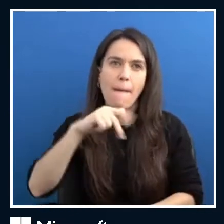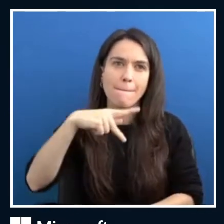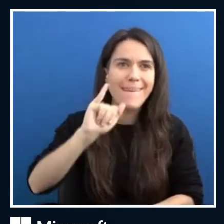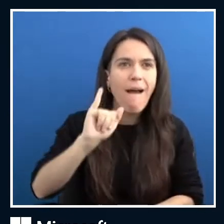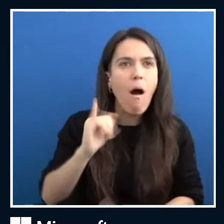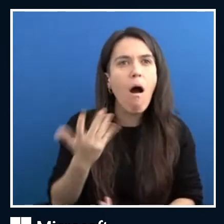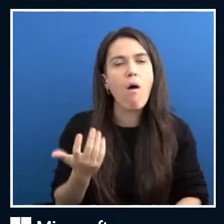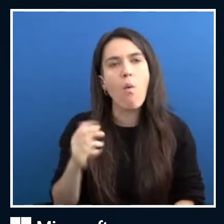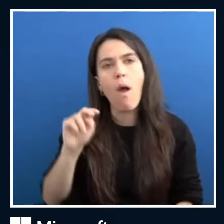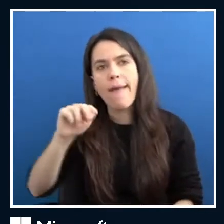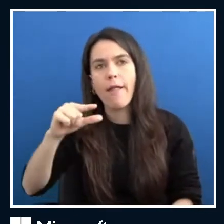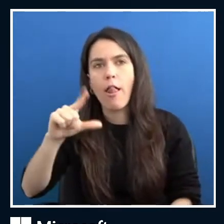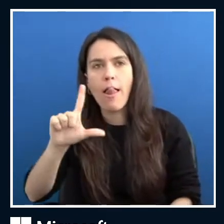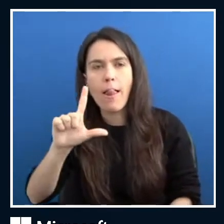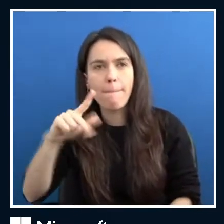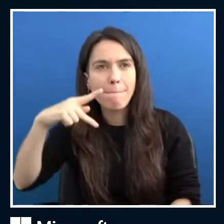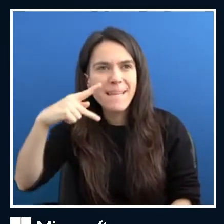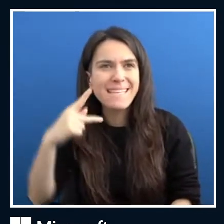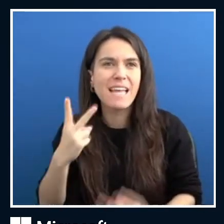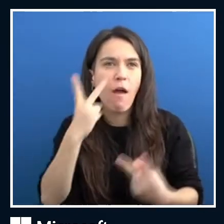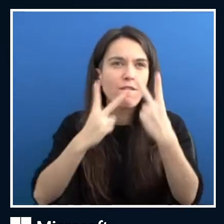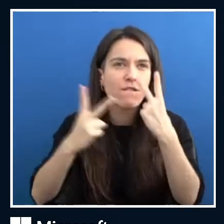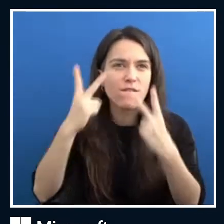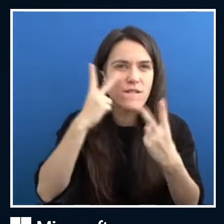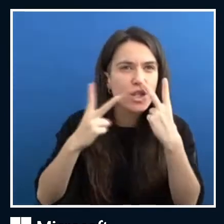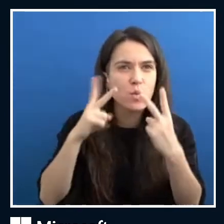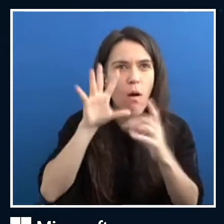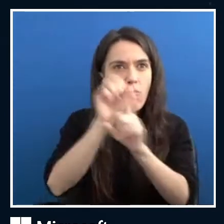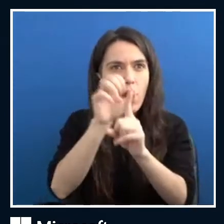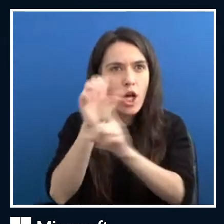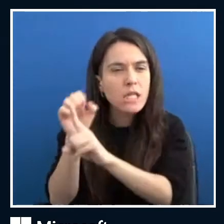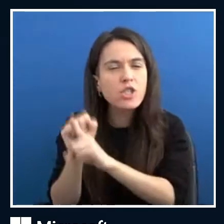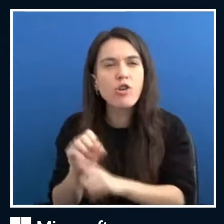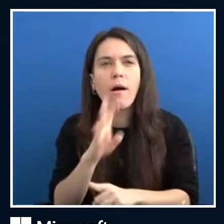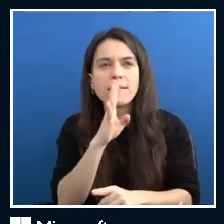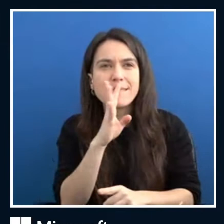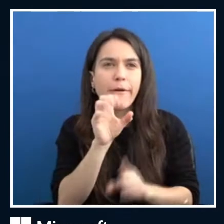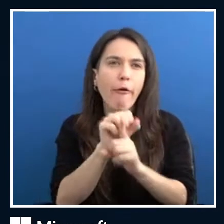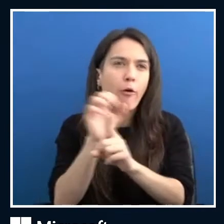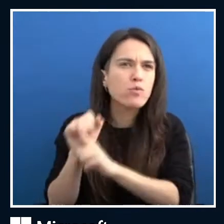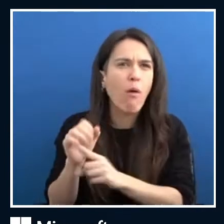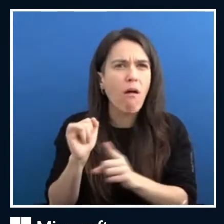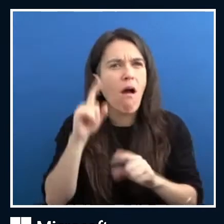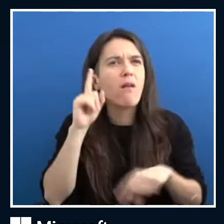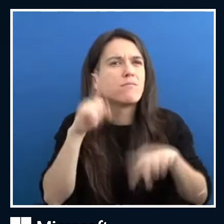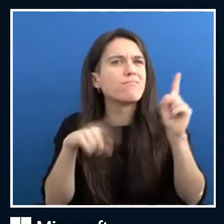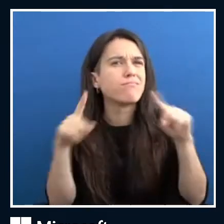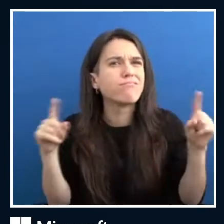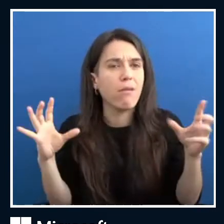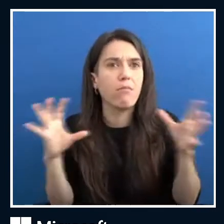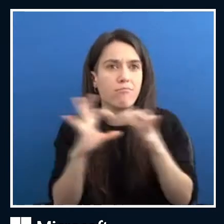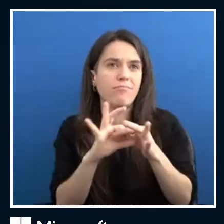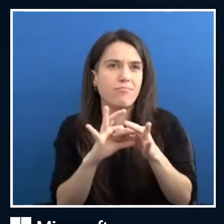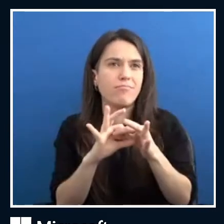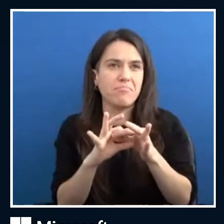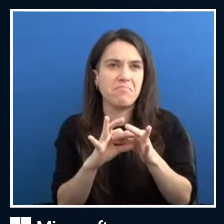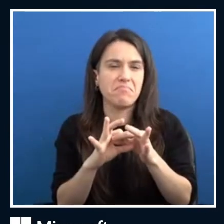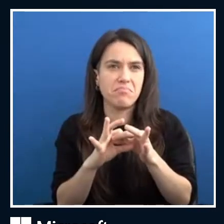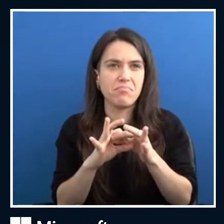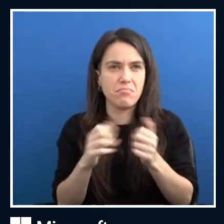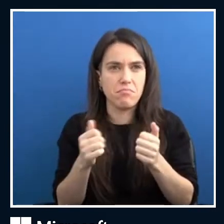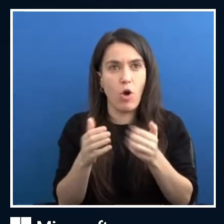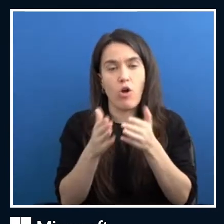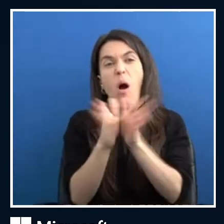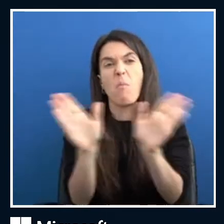vision, speech recognition, structured data, and so on and so on. You can use it from the cloud almost without any programming, just calling APIs. And